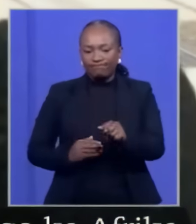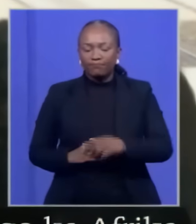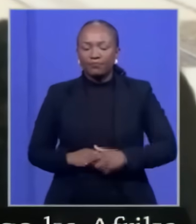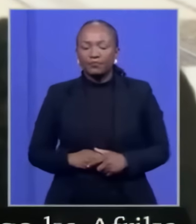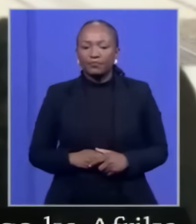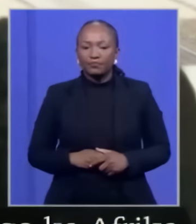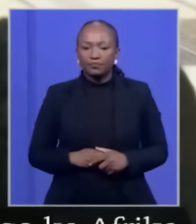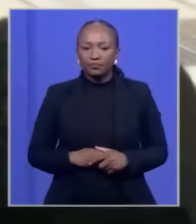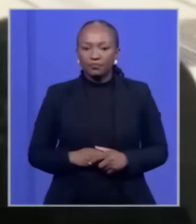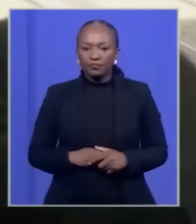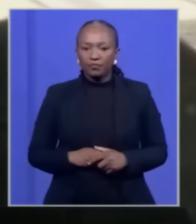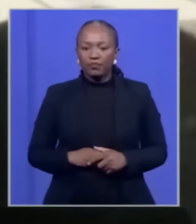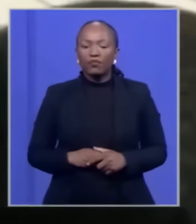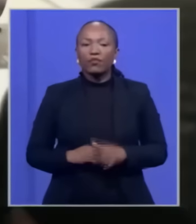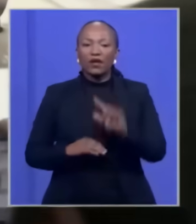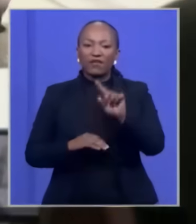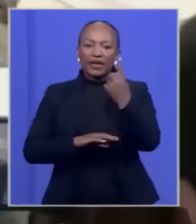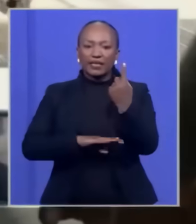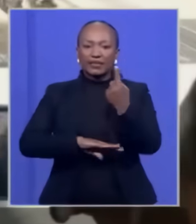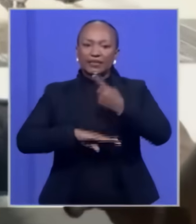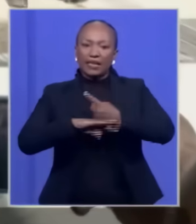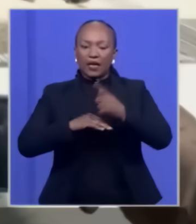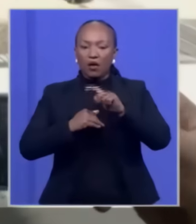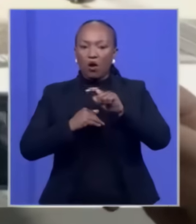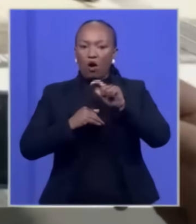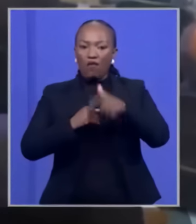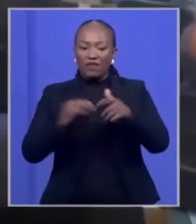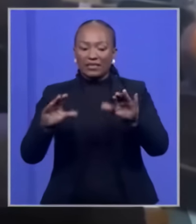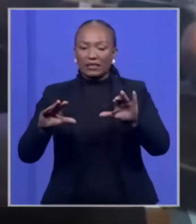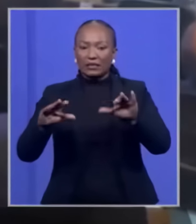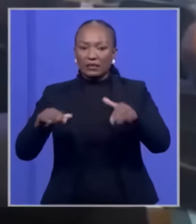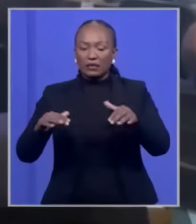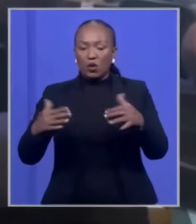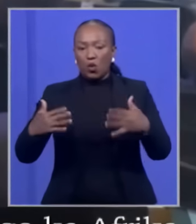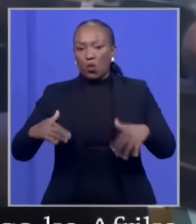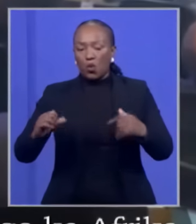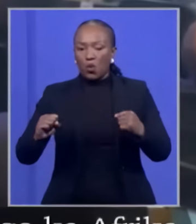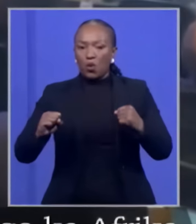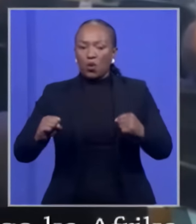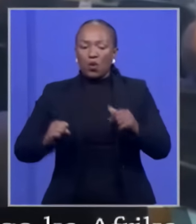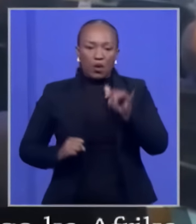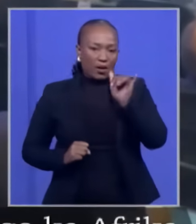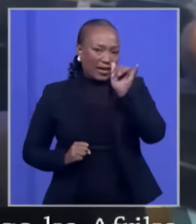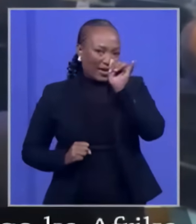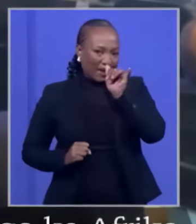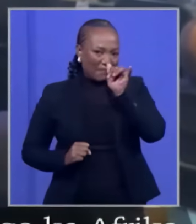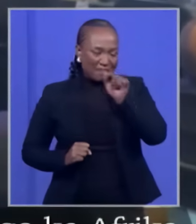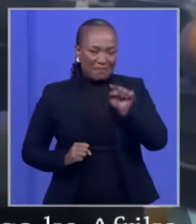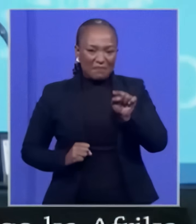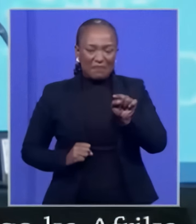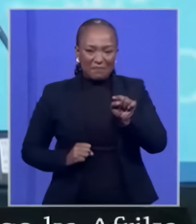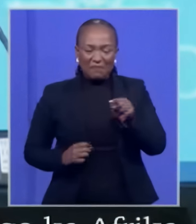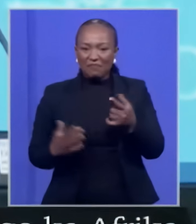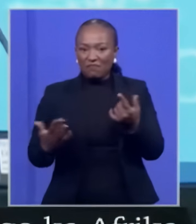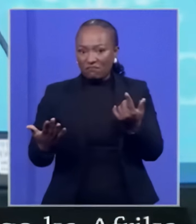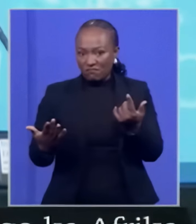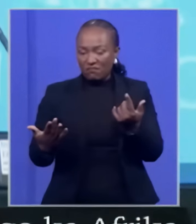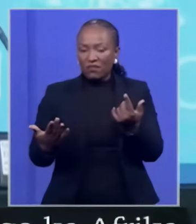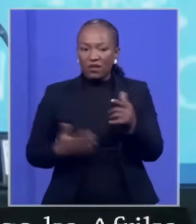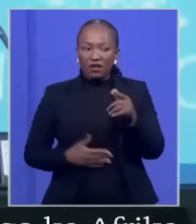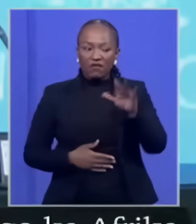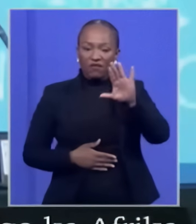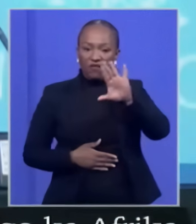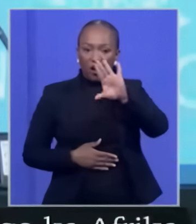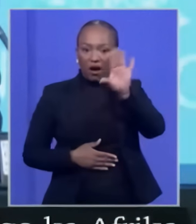Letšatši la mathomo la conference le butšwe ka molaetša o bogale gore melato ya bosenyi bjo bo rulagantšwego bo jela kontinente ya